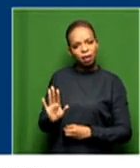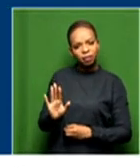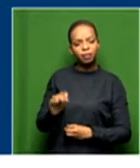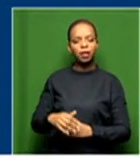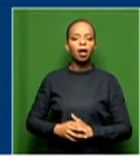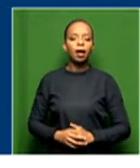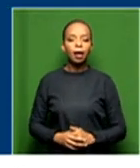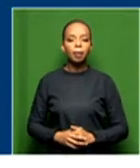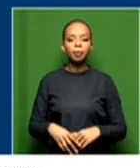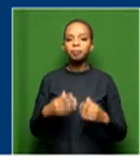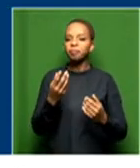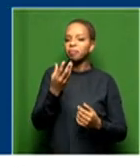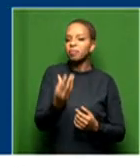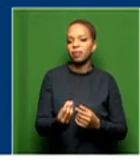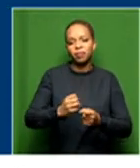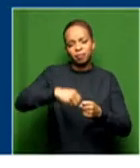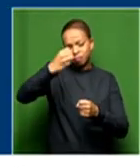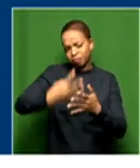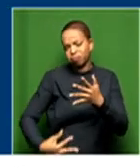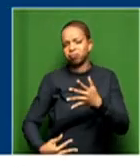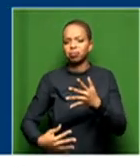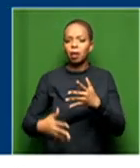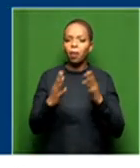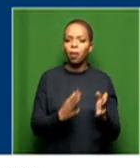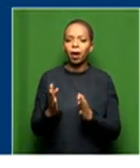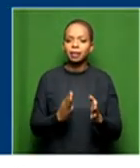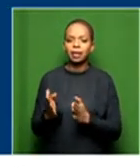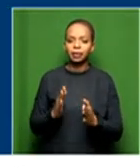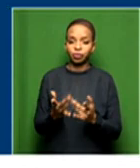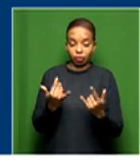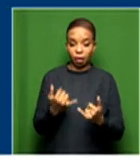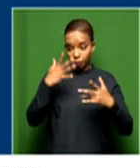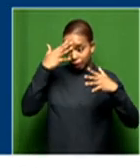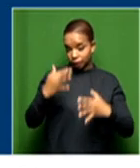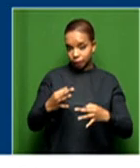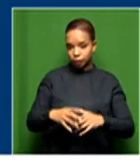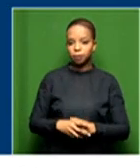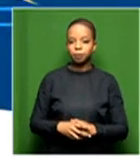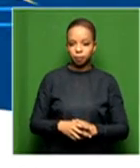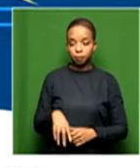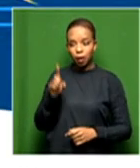Smollen, Uber. There are a number of organizations that are deciding to make